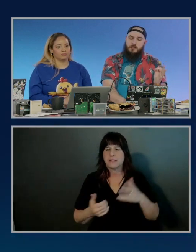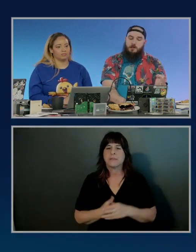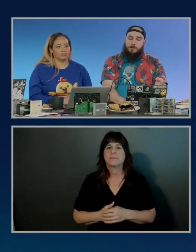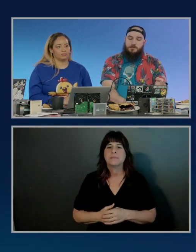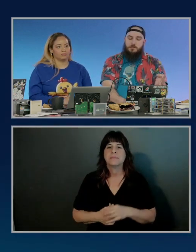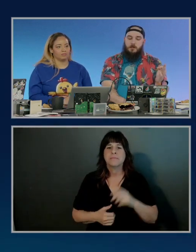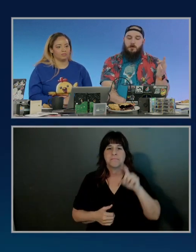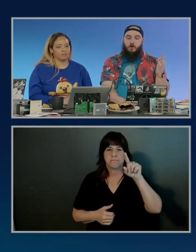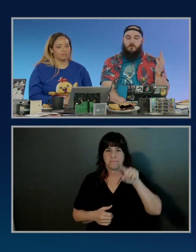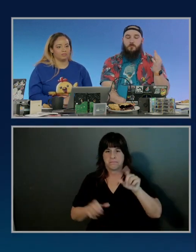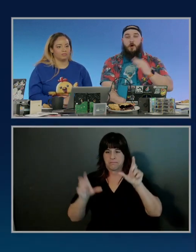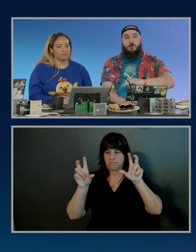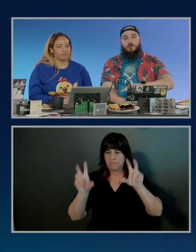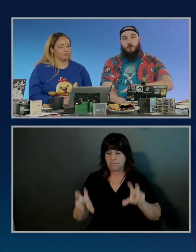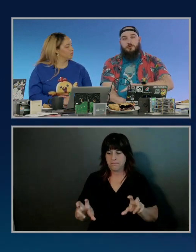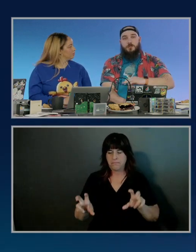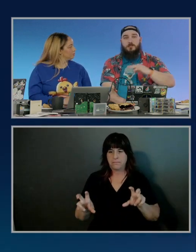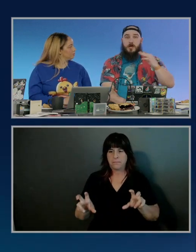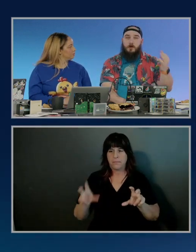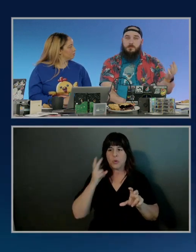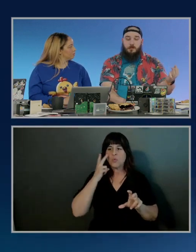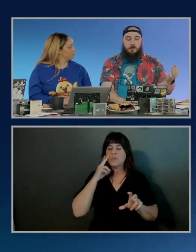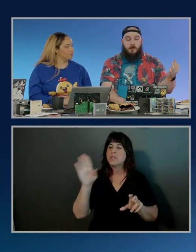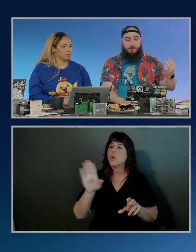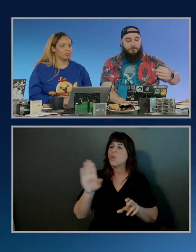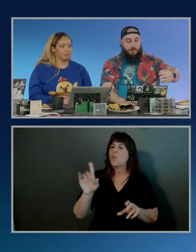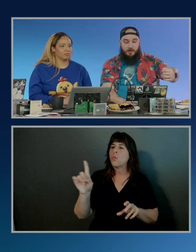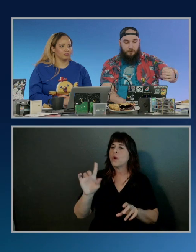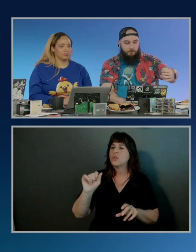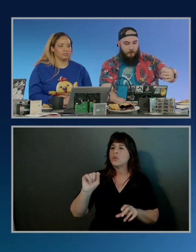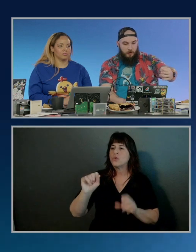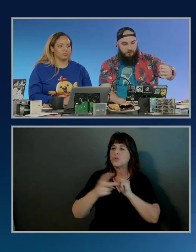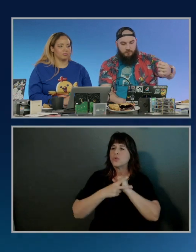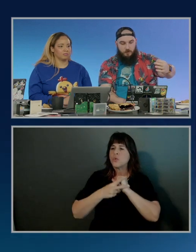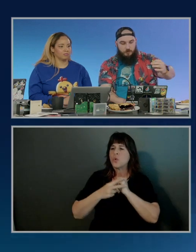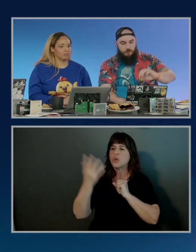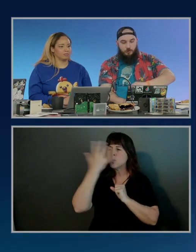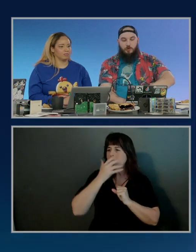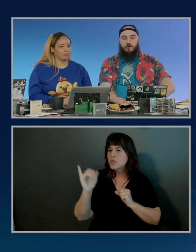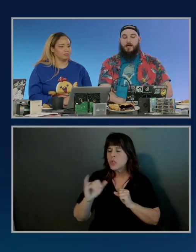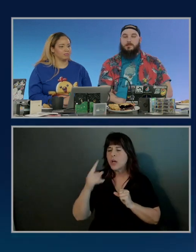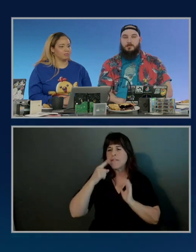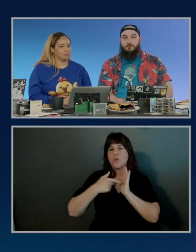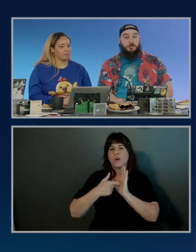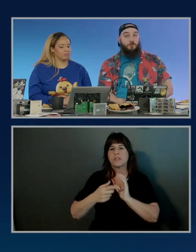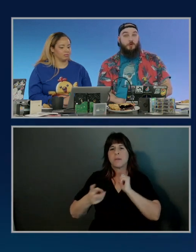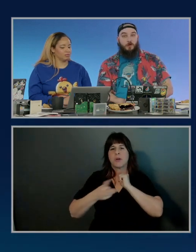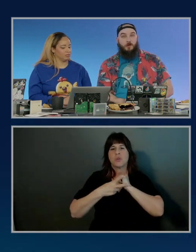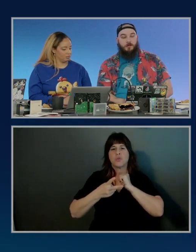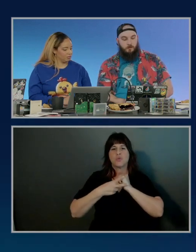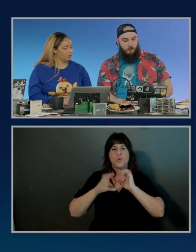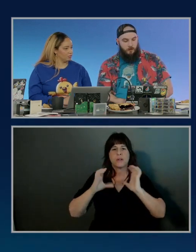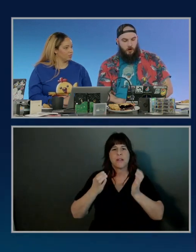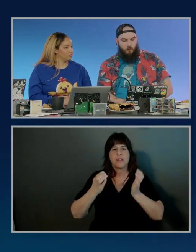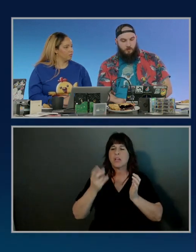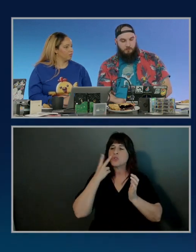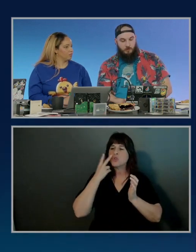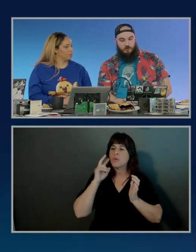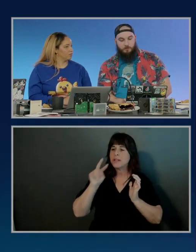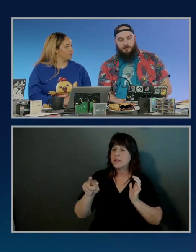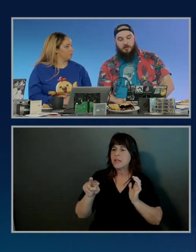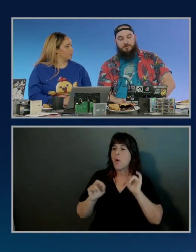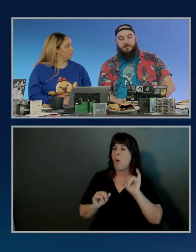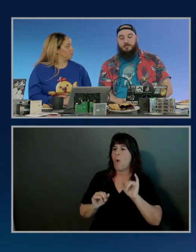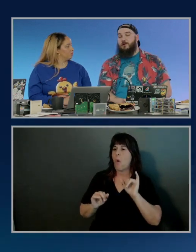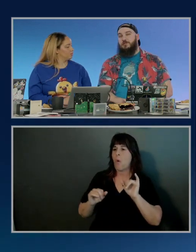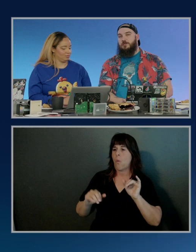this little glimpse of where your storage is, how does it look like. But for example, if you go to storage classes, this is where you can look at, oh, most